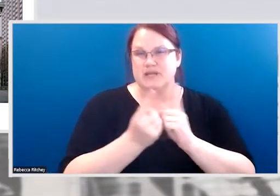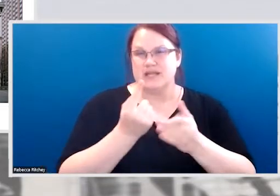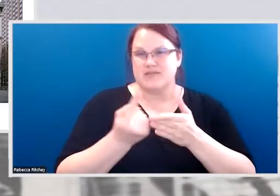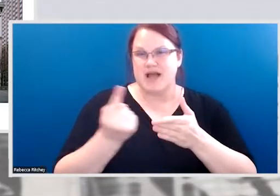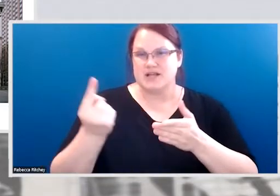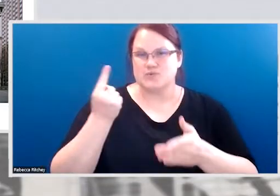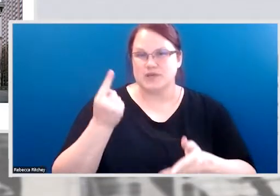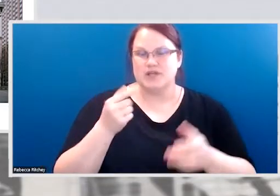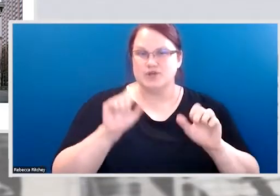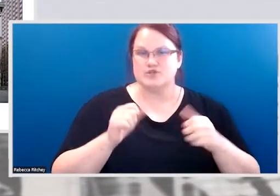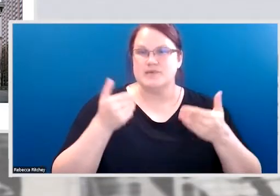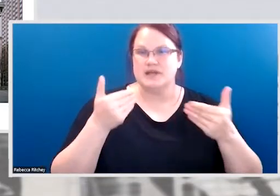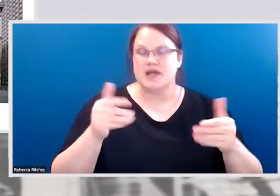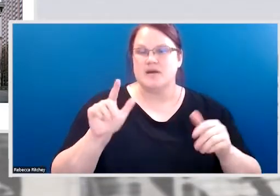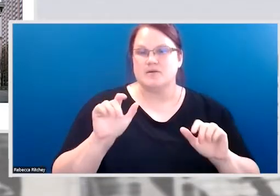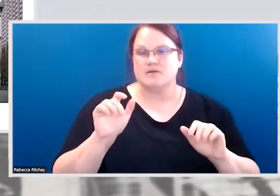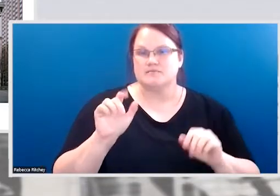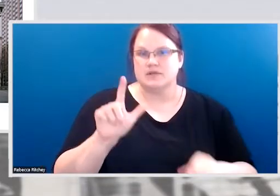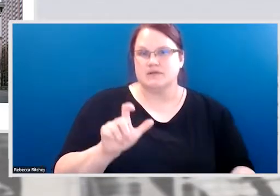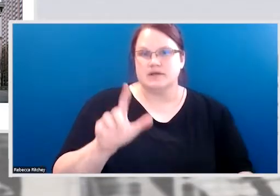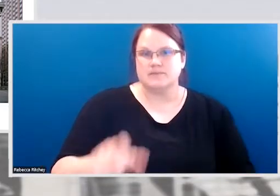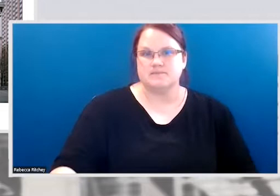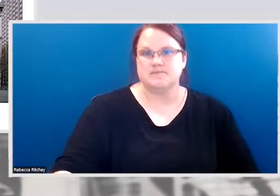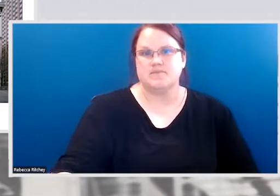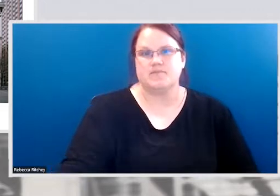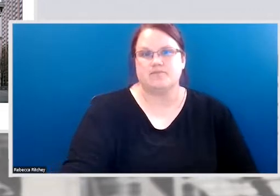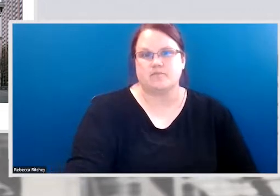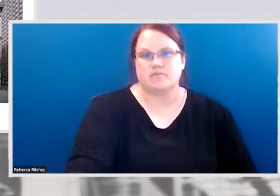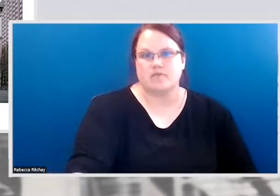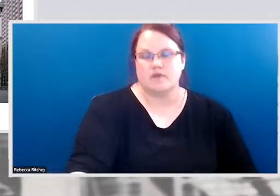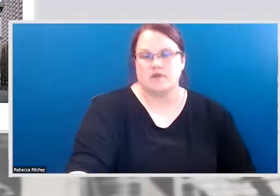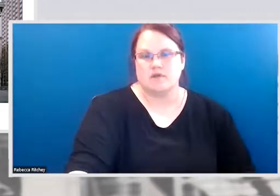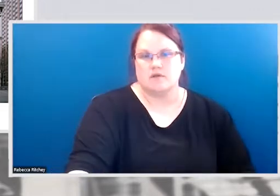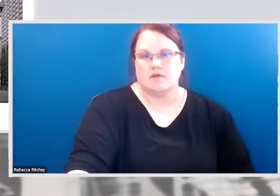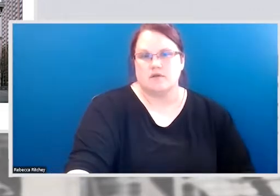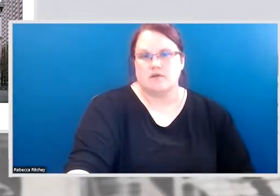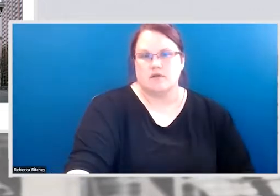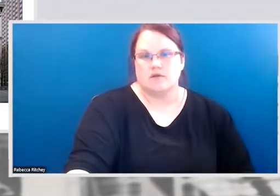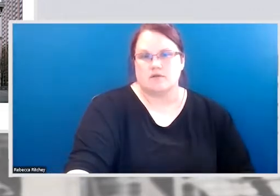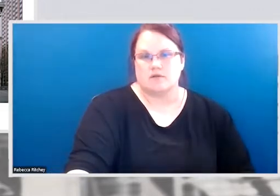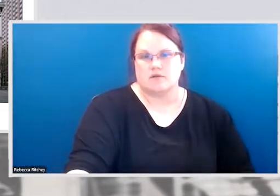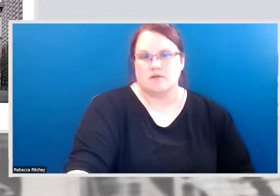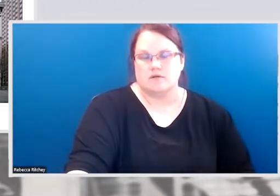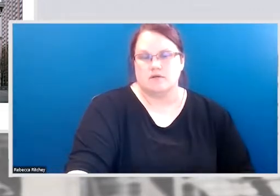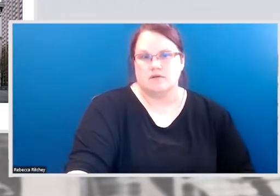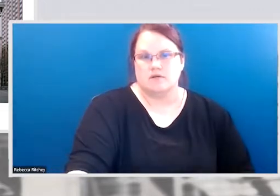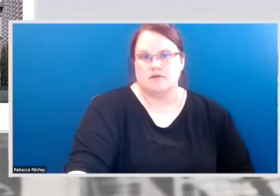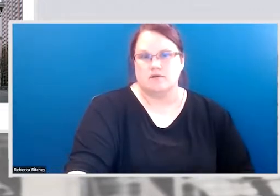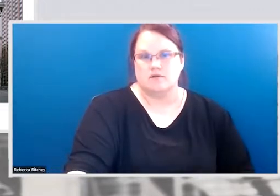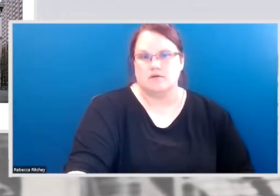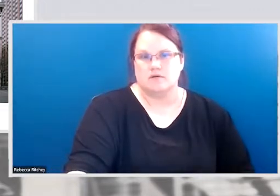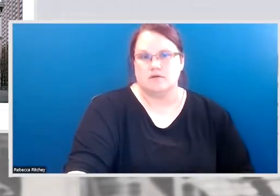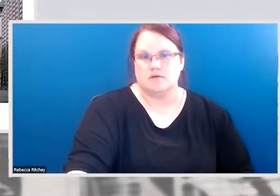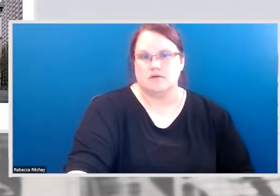on a button and take a guess on this one. So Alex, do you want to show the results?